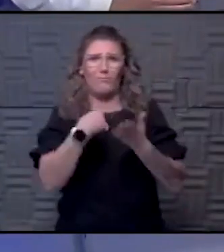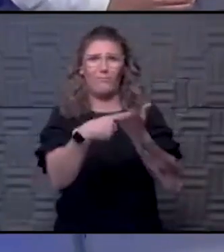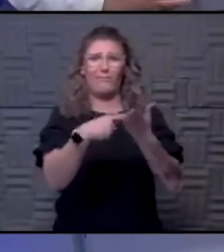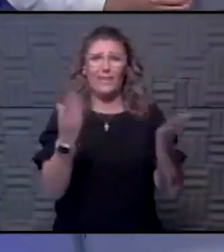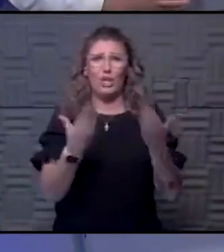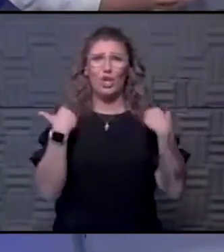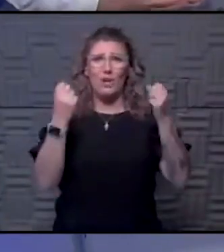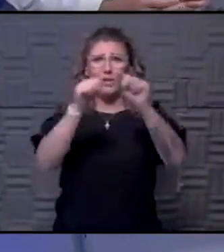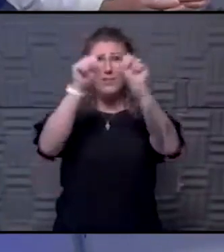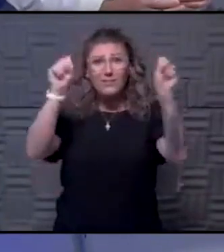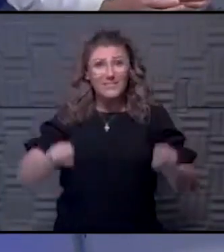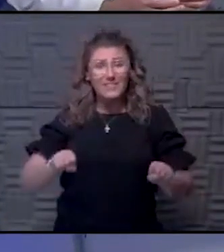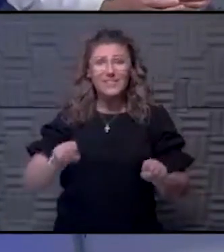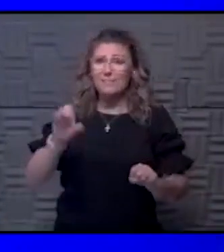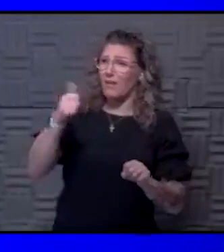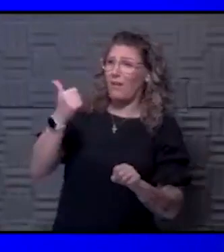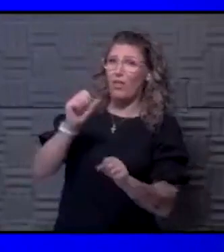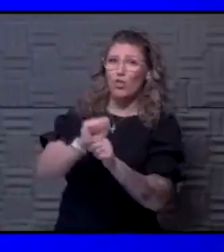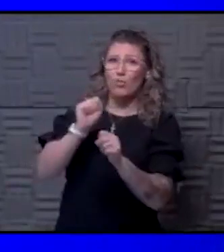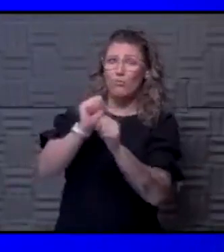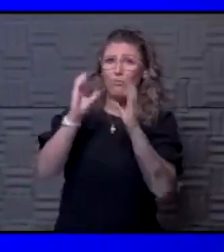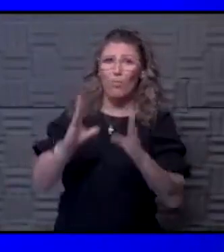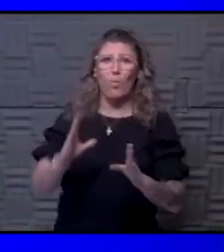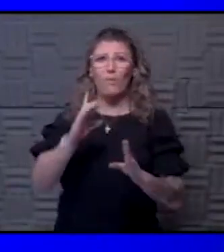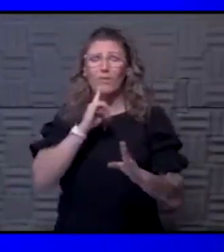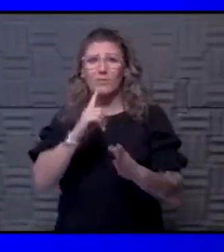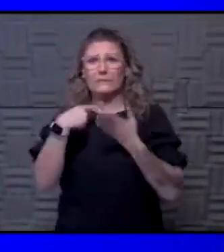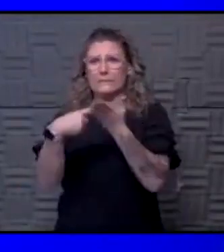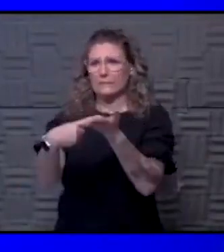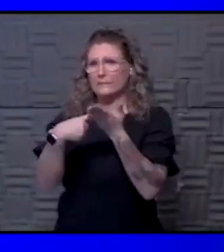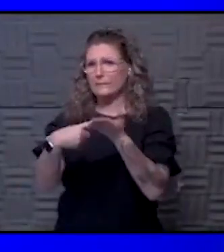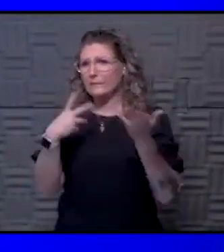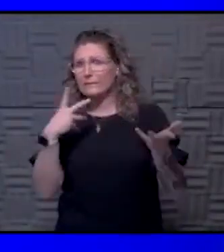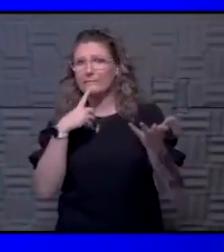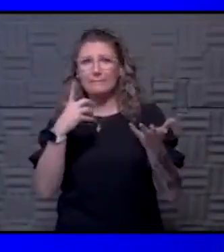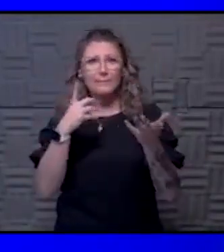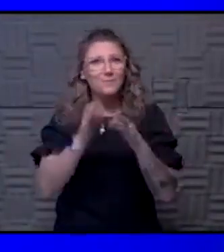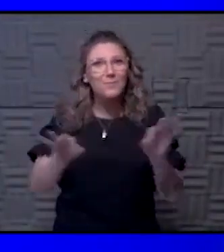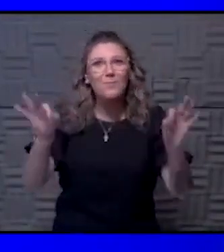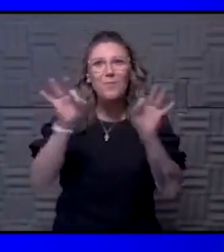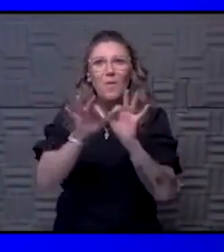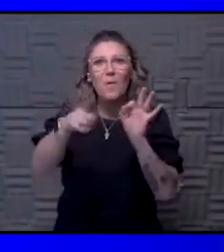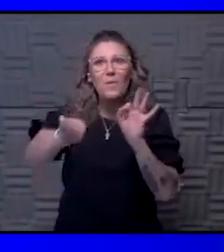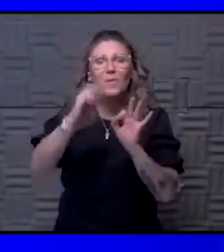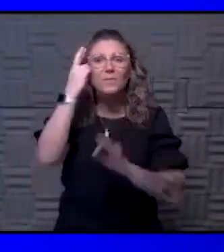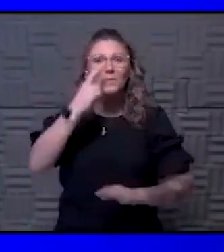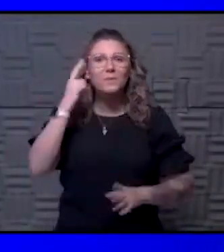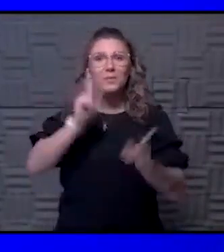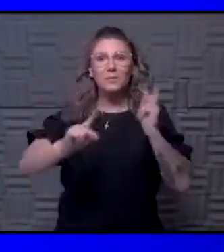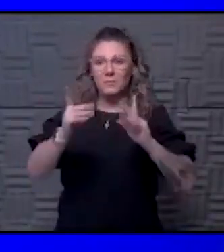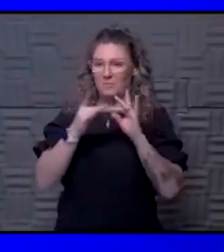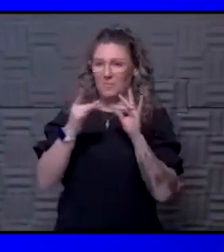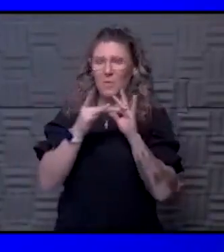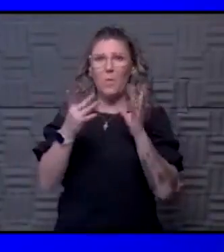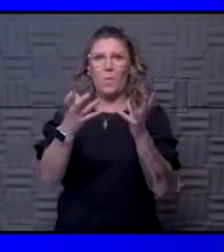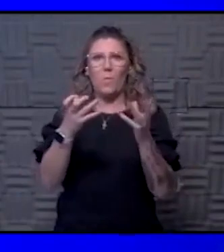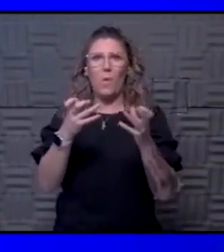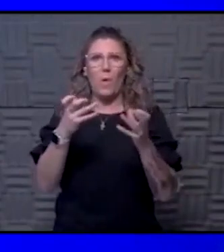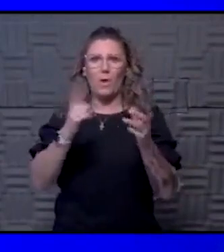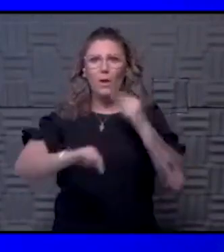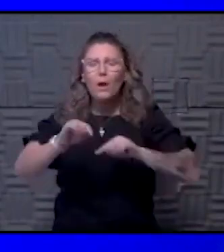system, and I know other employers are talking about it because it is important. Just for those reasons that you mentioned, people want to get back to work.